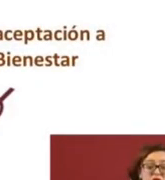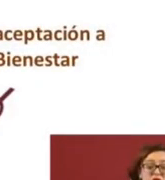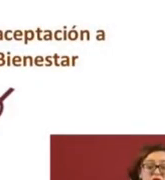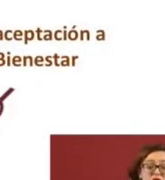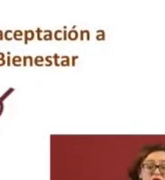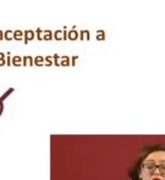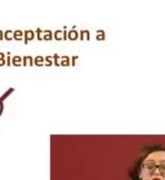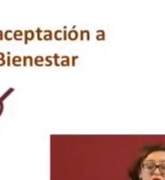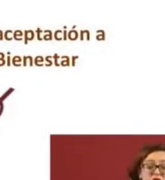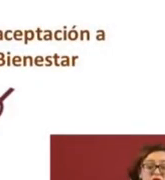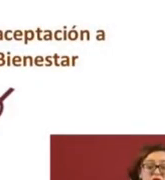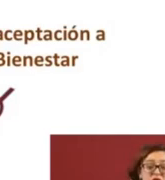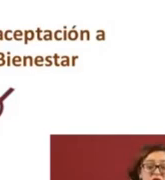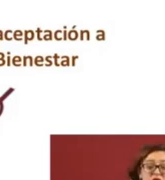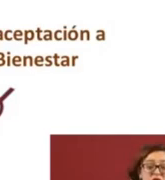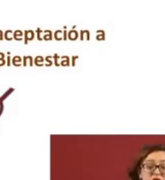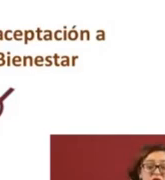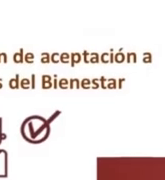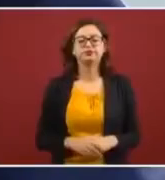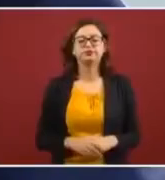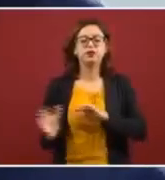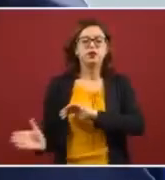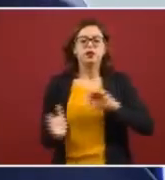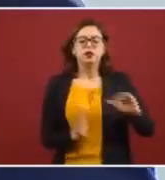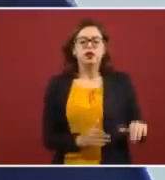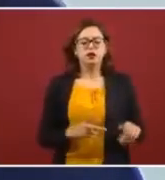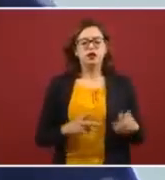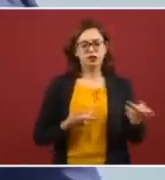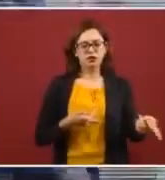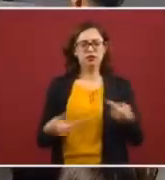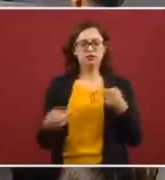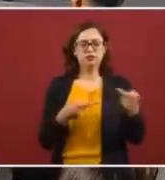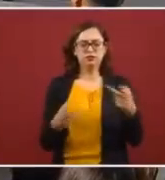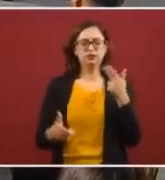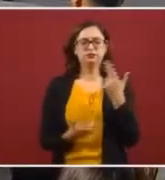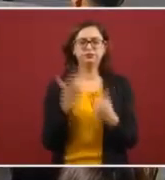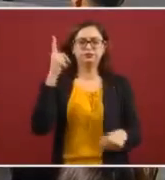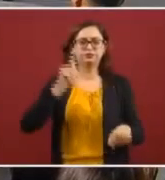it. Ooh. Sorry, guys. I need to move that.